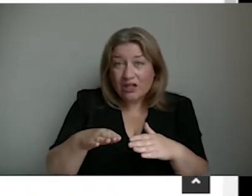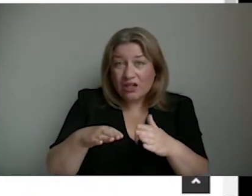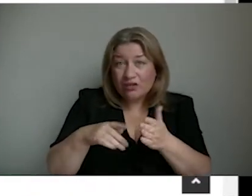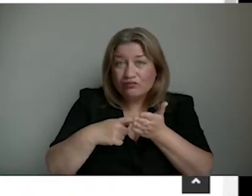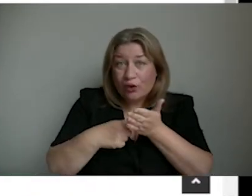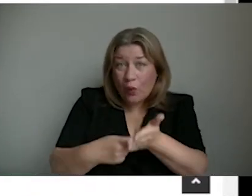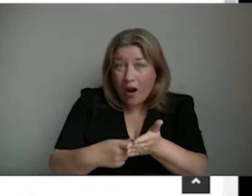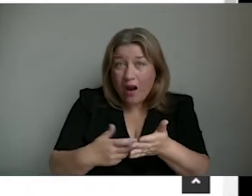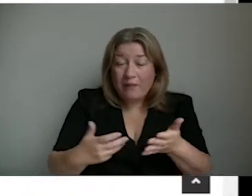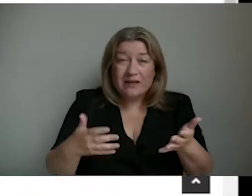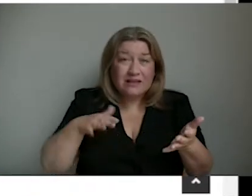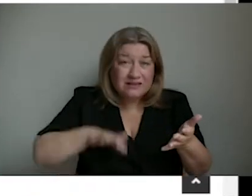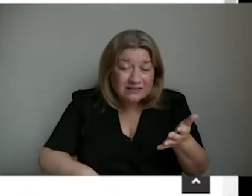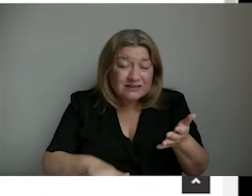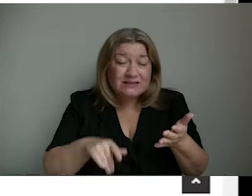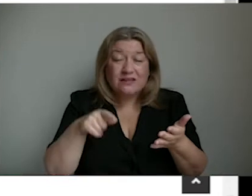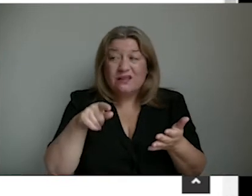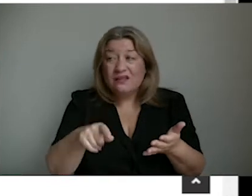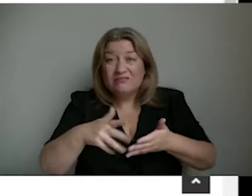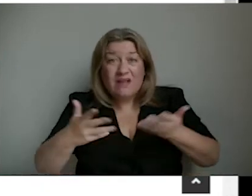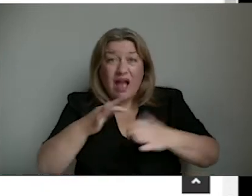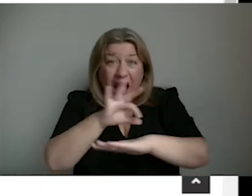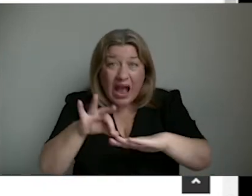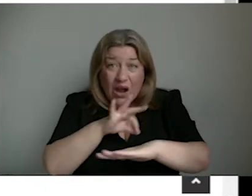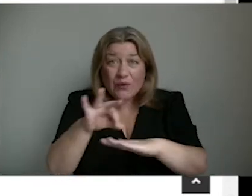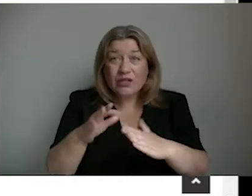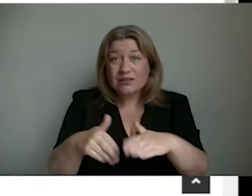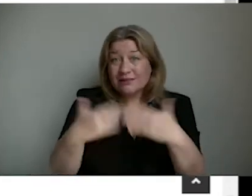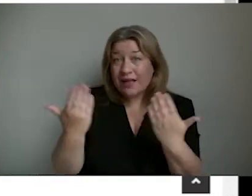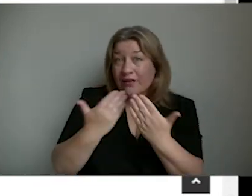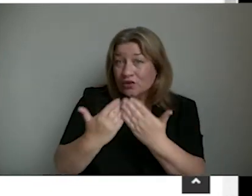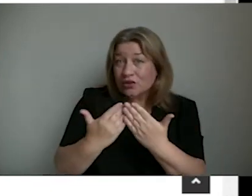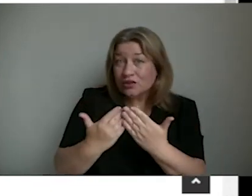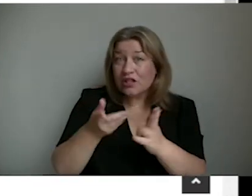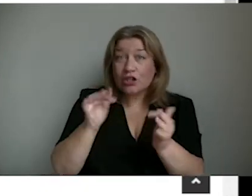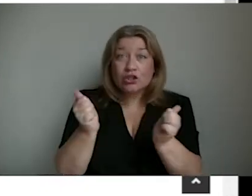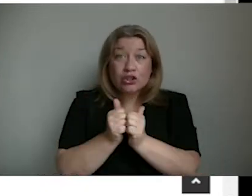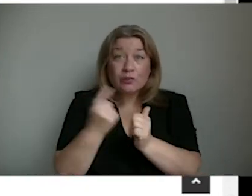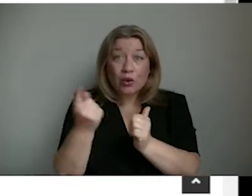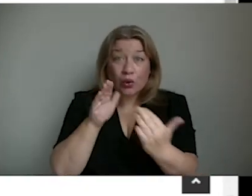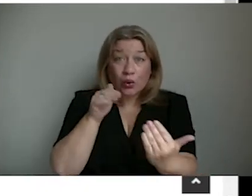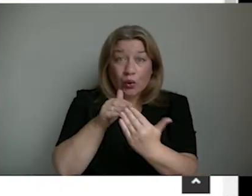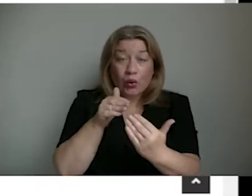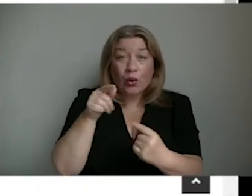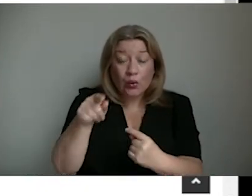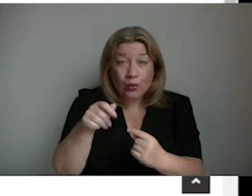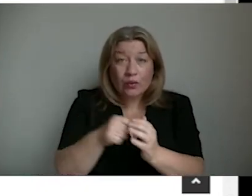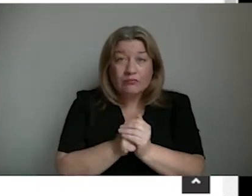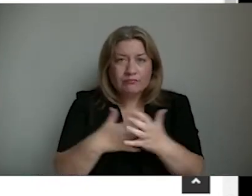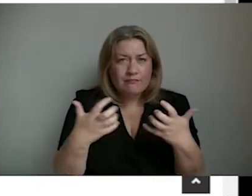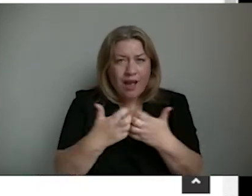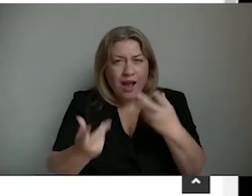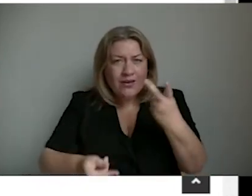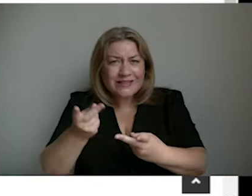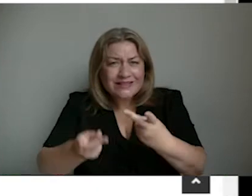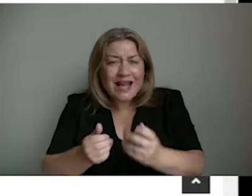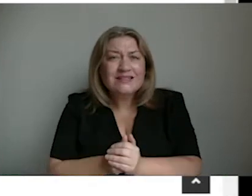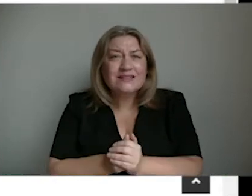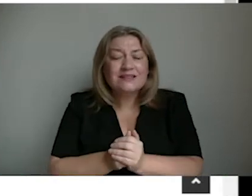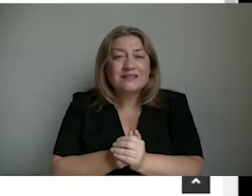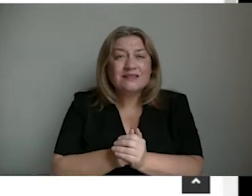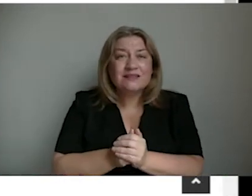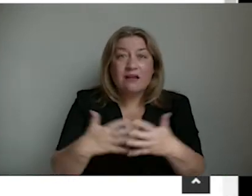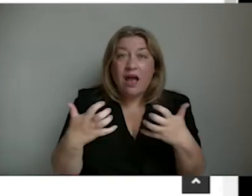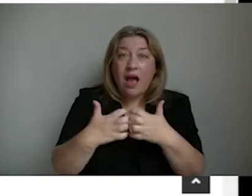requirements, days you'll be required to study, hours, who the apprenticeship is suitable for, how you get